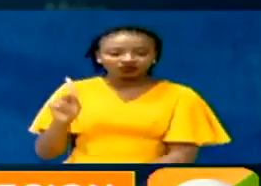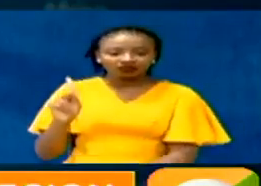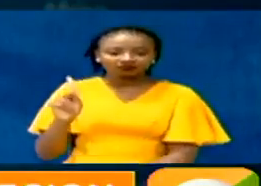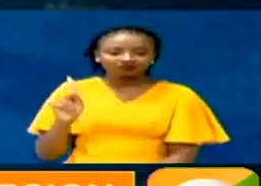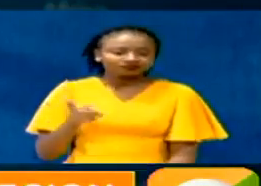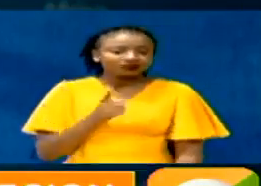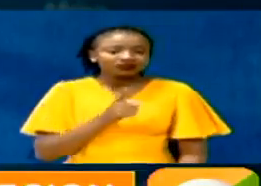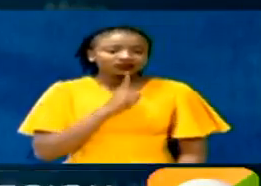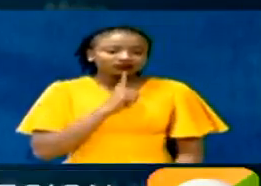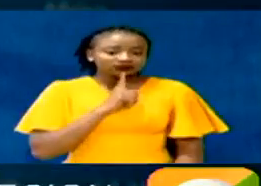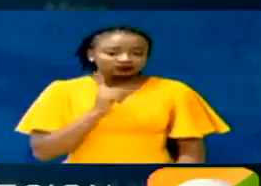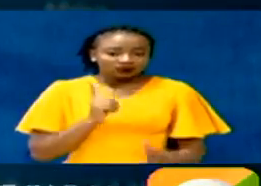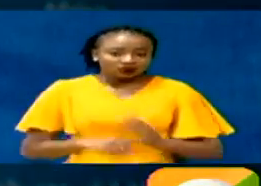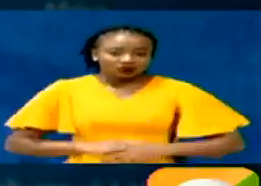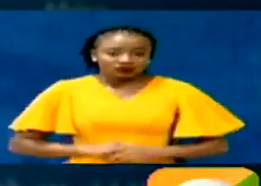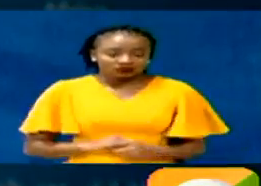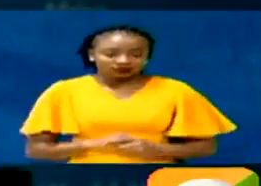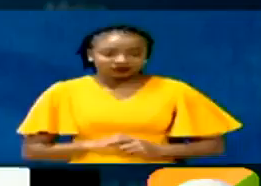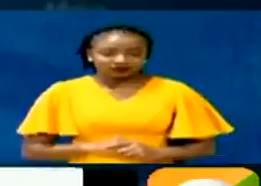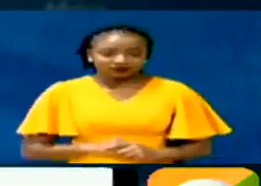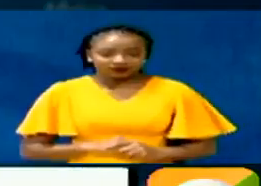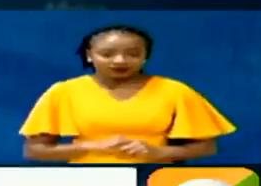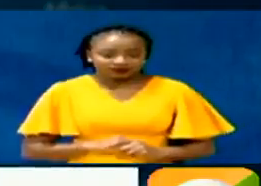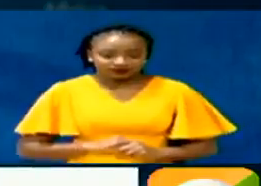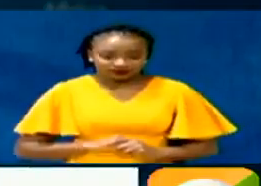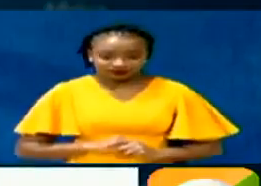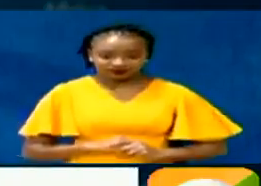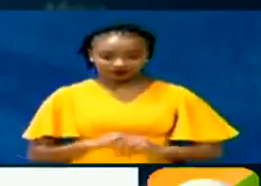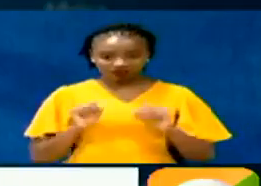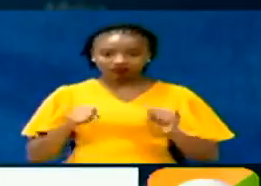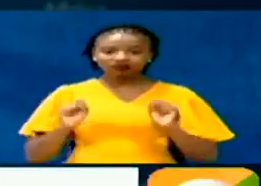is estimating now that the ideal time to have used the